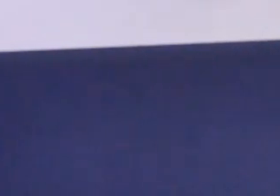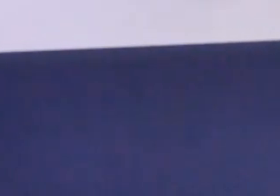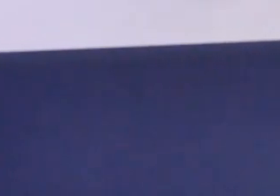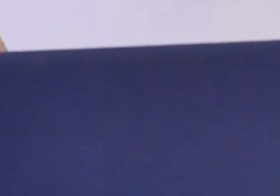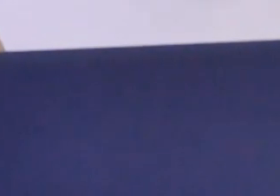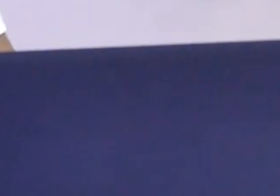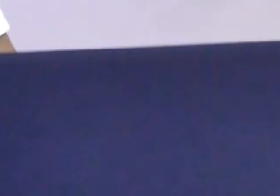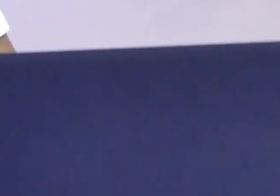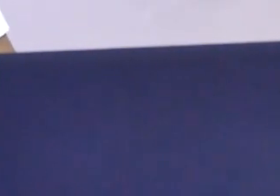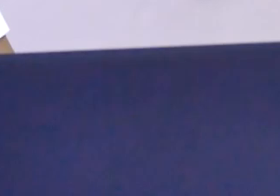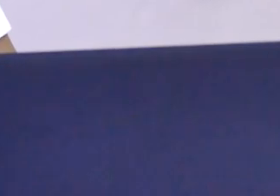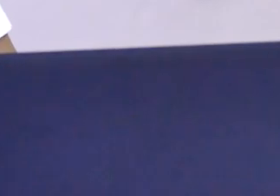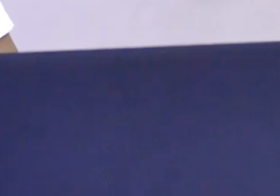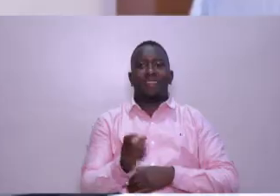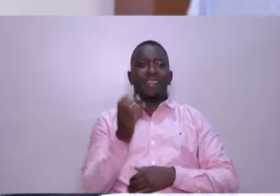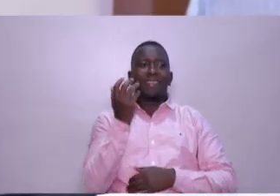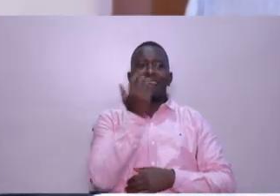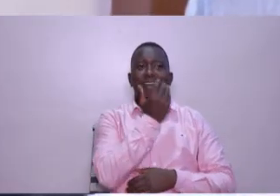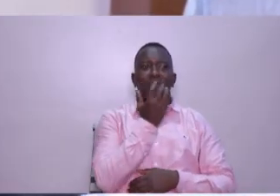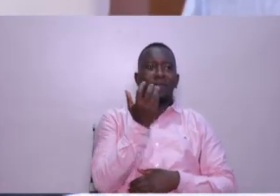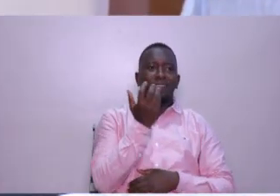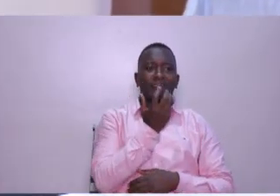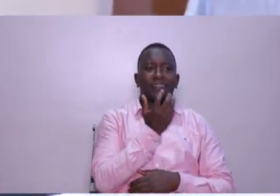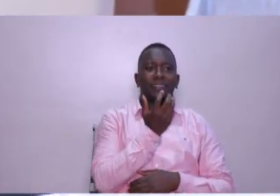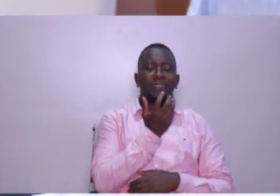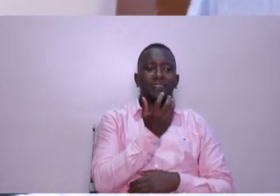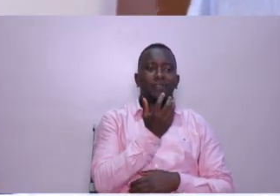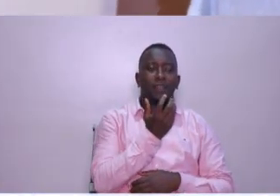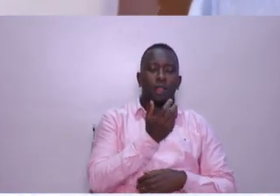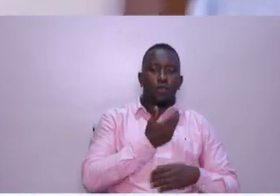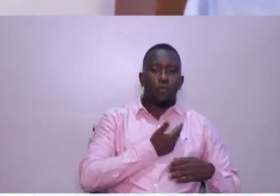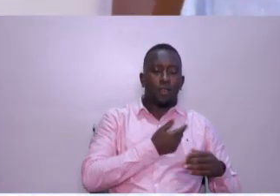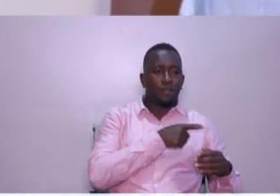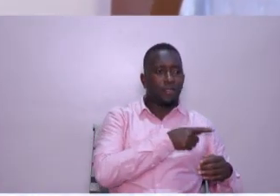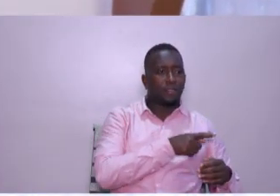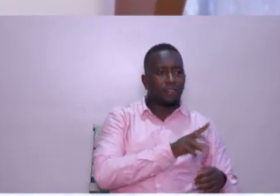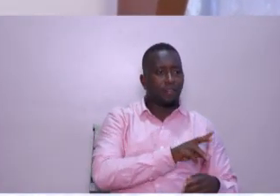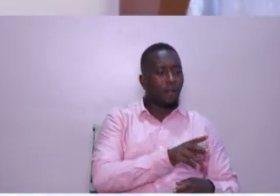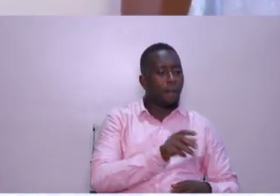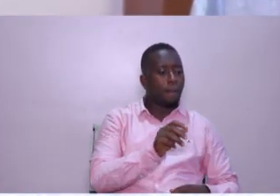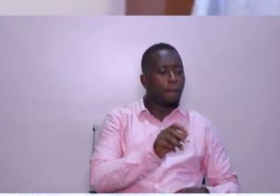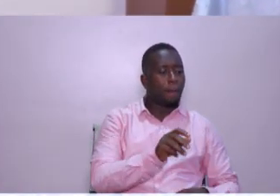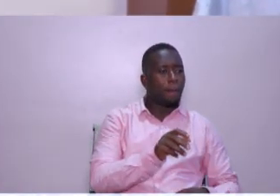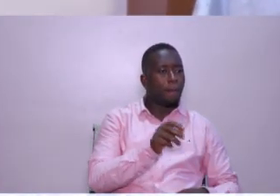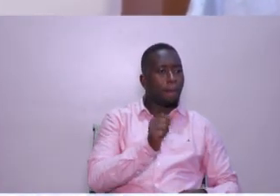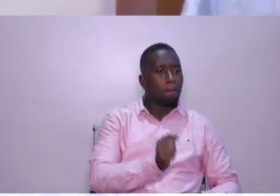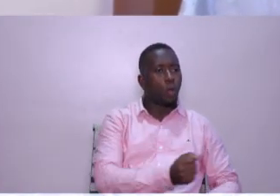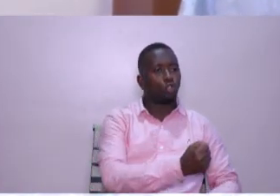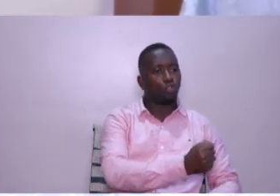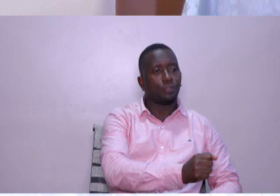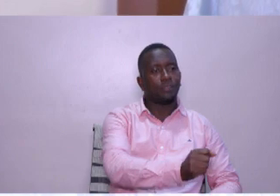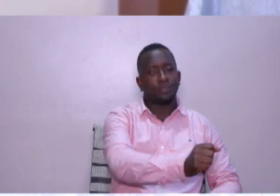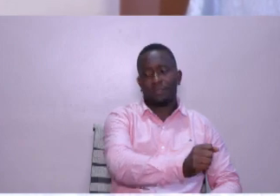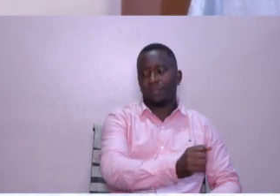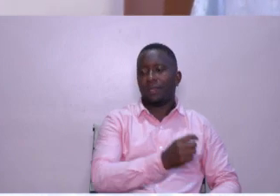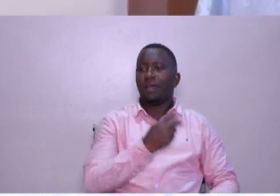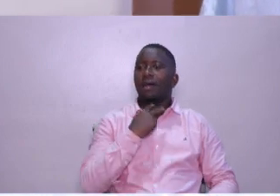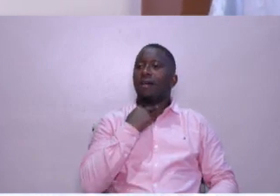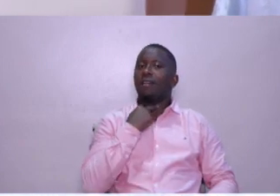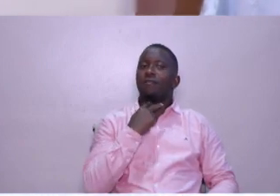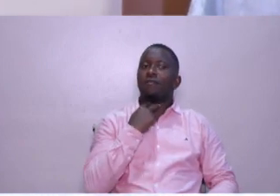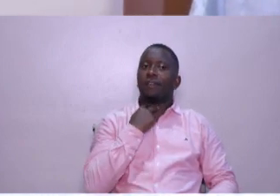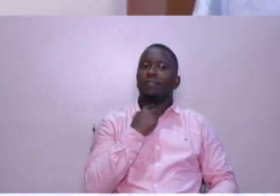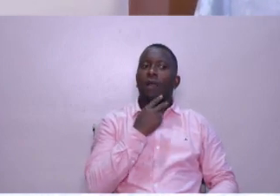the effects, the motion and the voice and the effects. We achieve that as